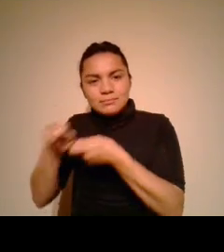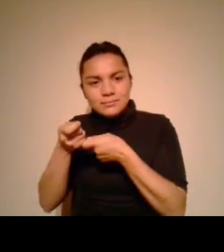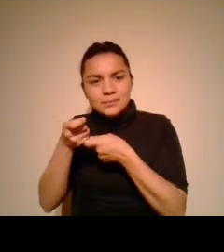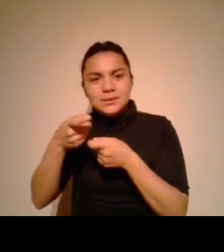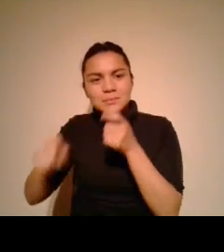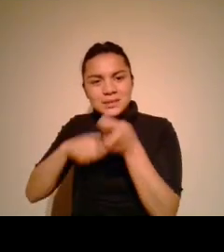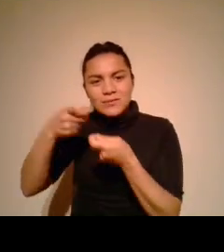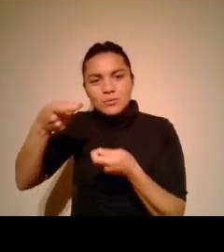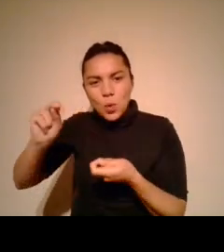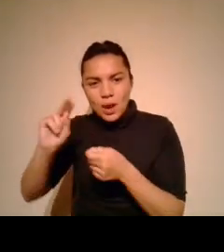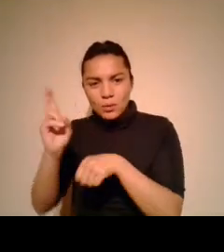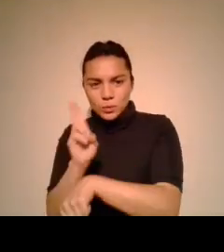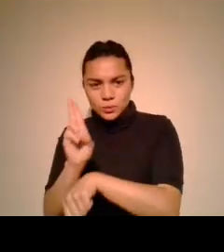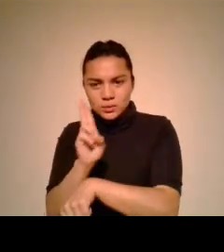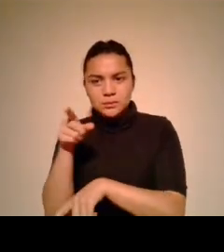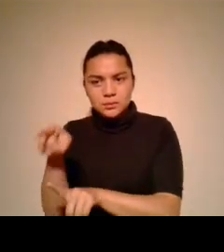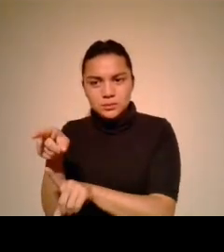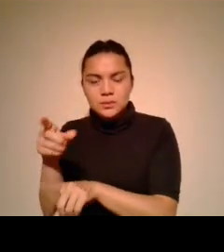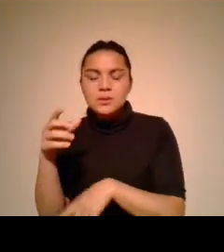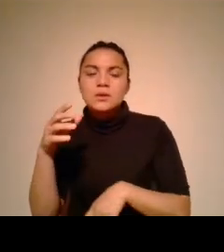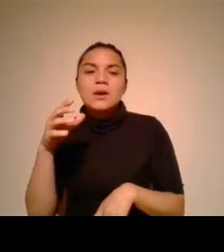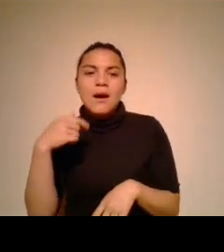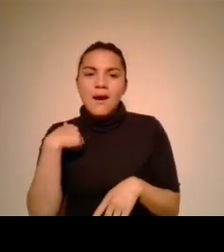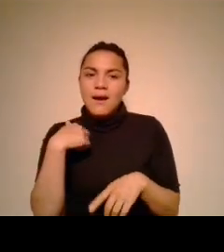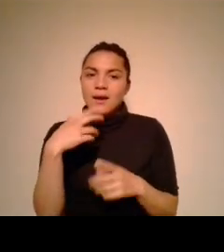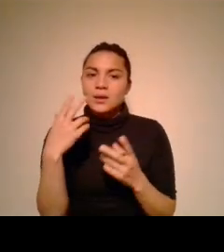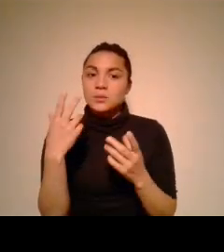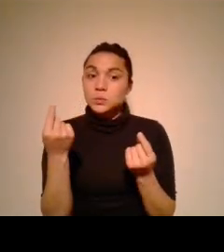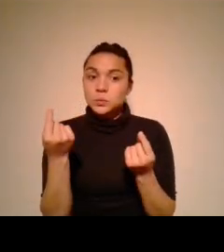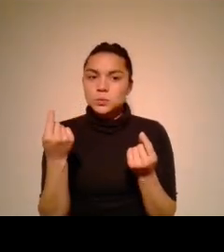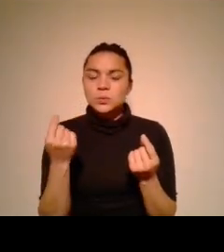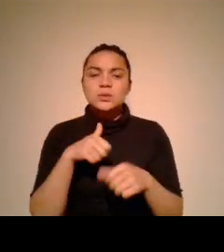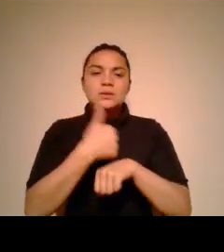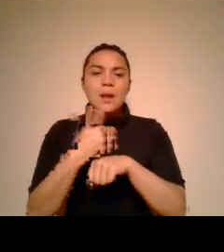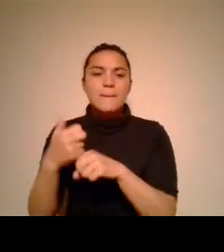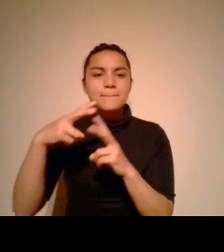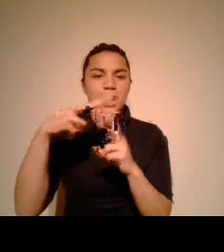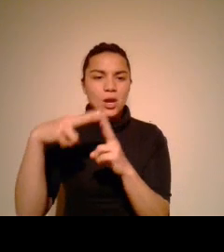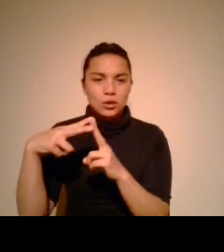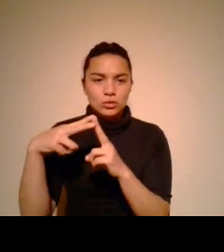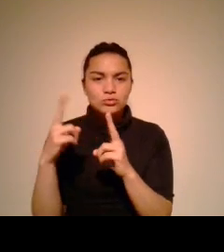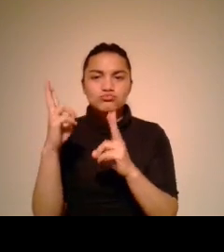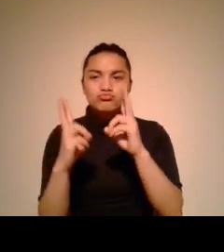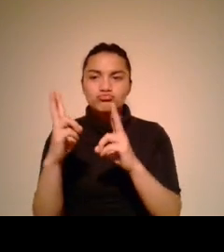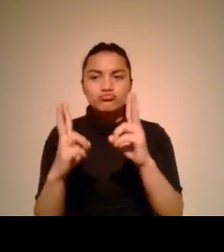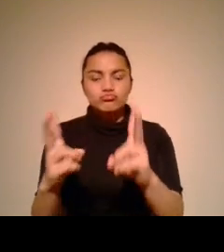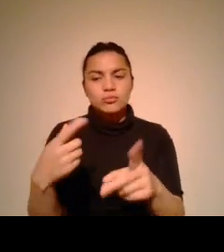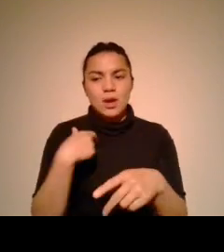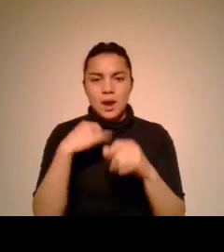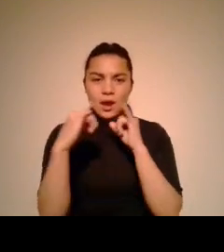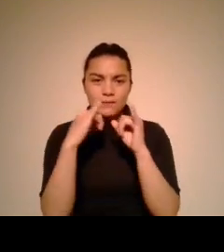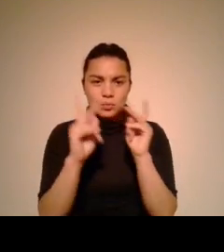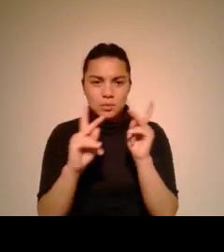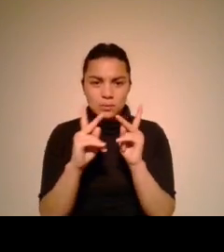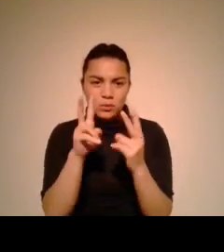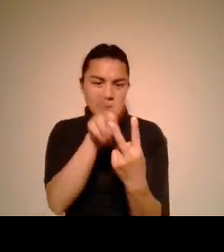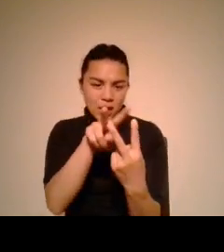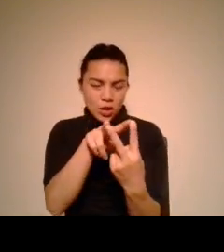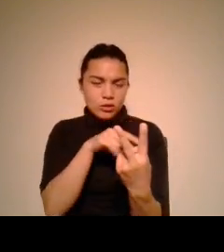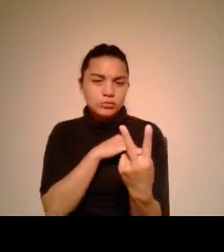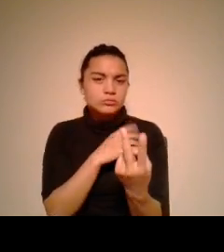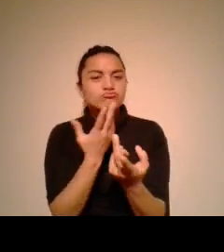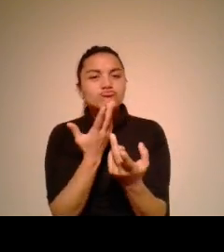pairing people and interviewing people in pairs, and talking about just, you know, getting to know you